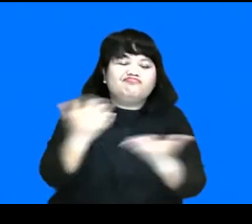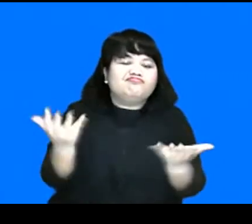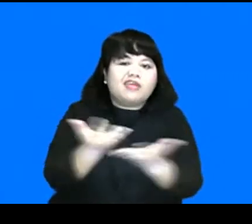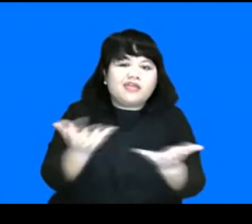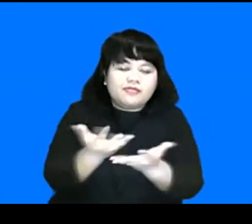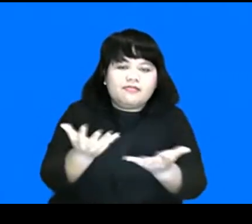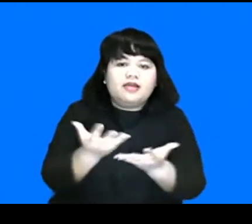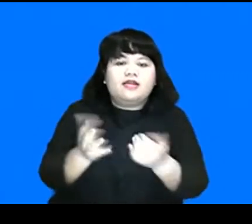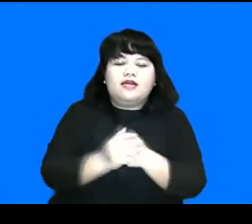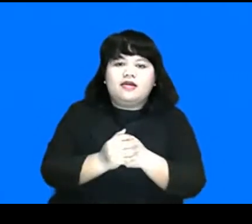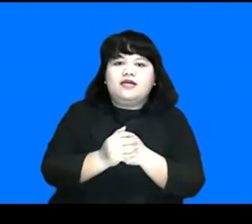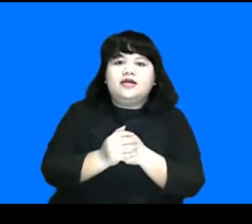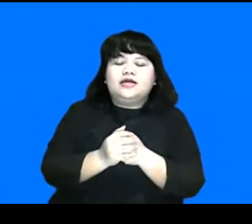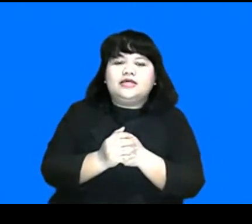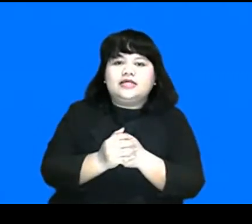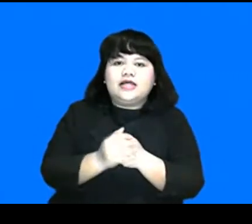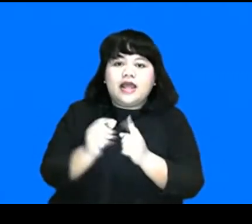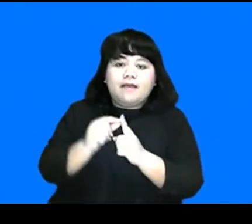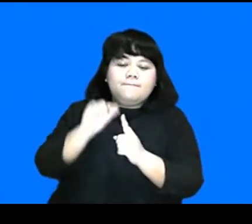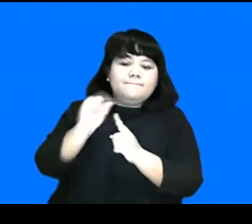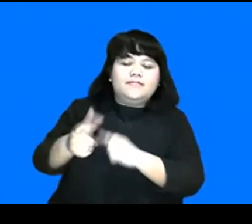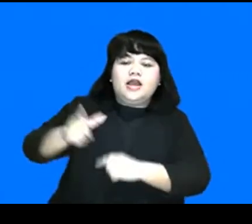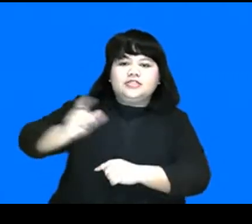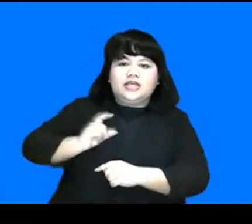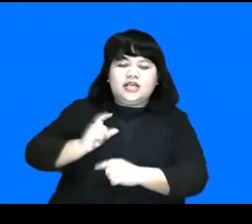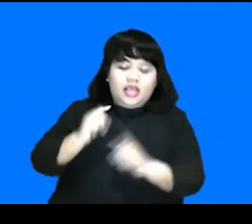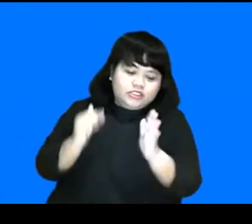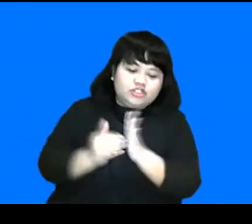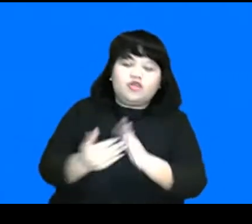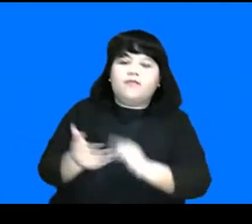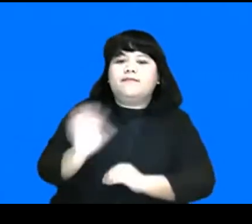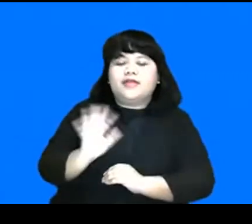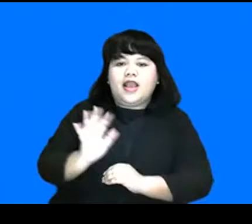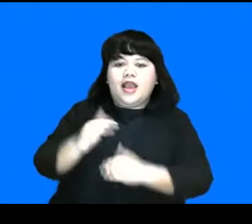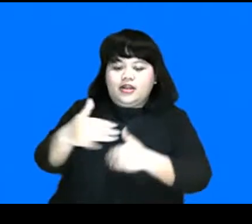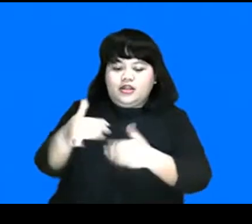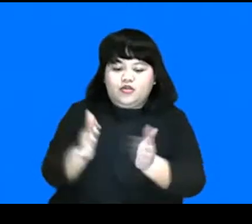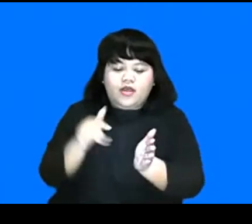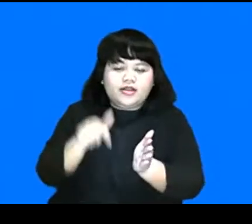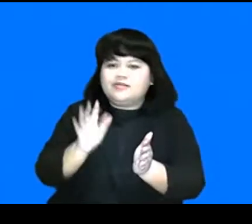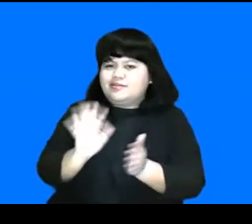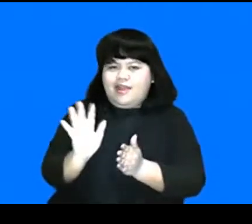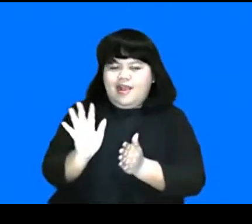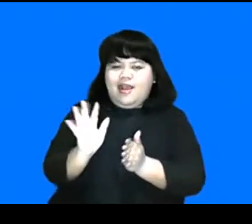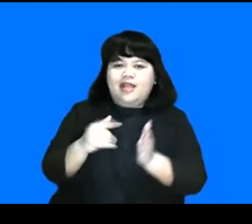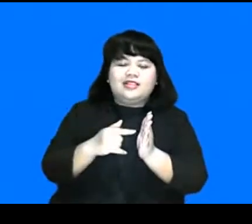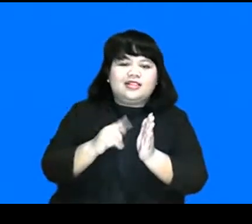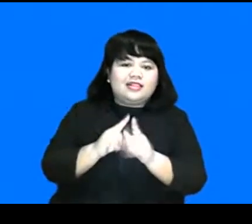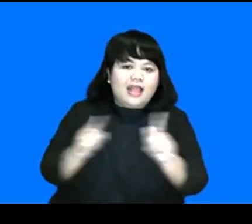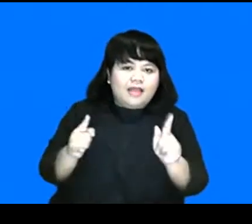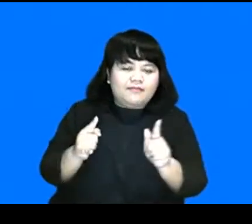also echoing this to the G20 leaders. That's all from my side. Thank you,